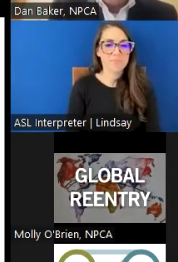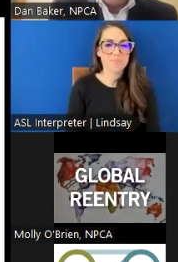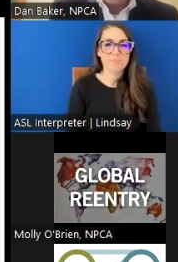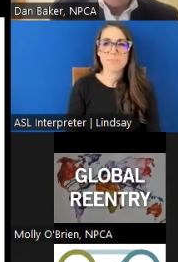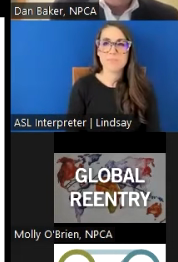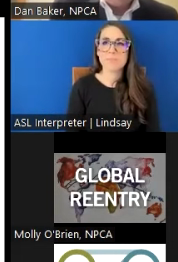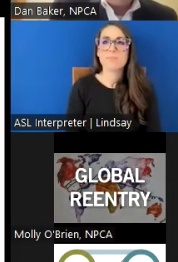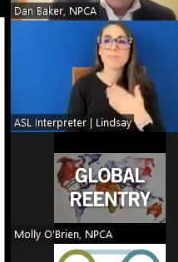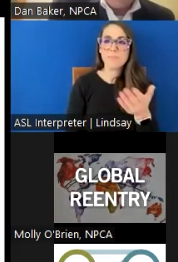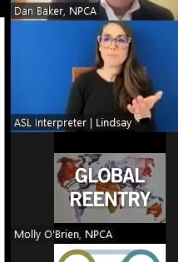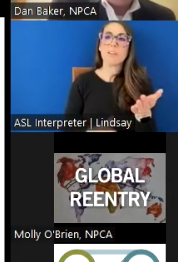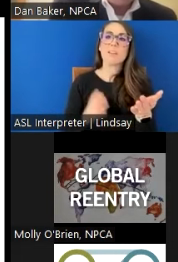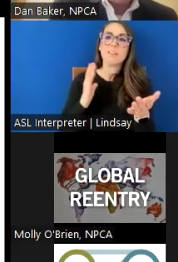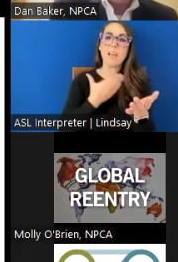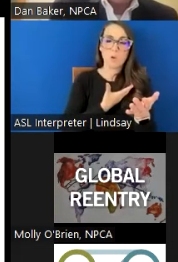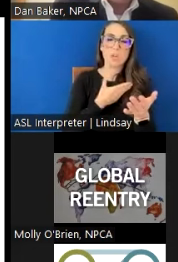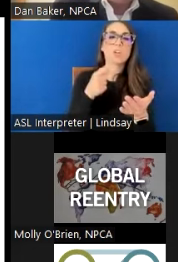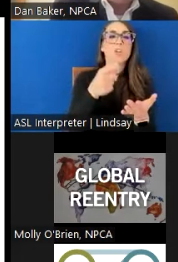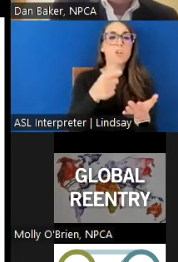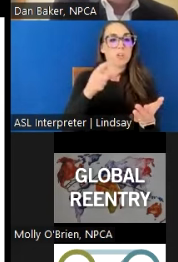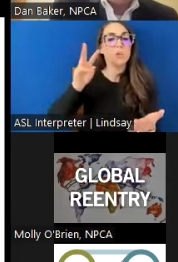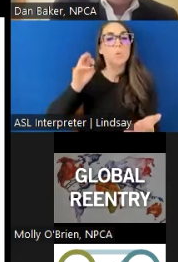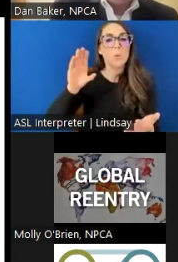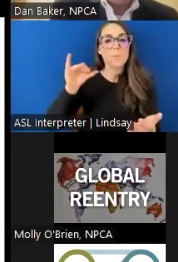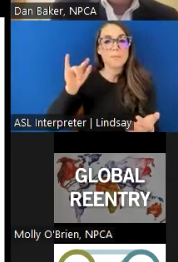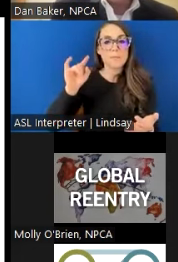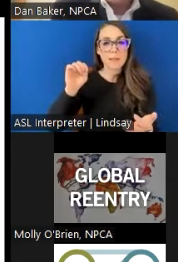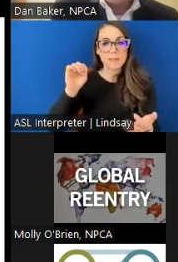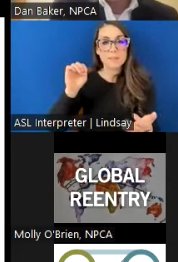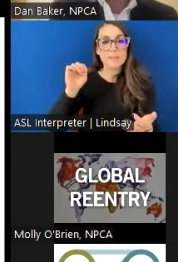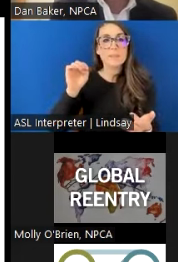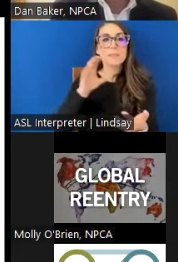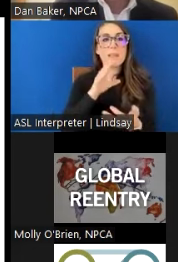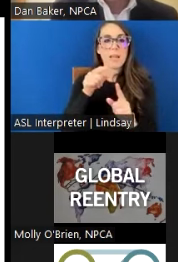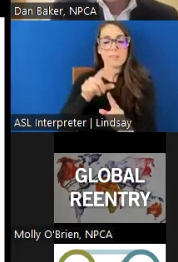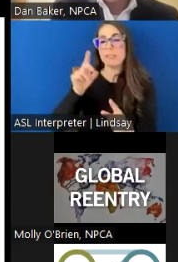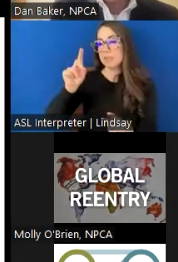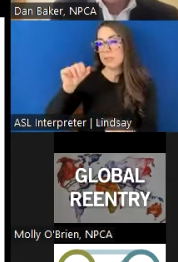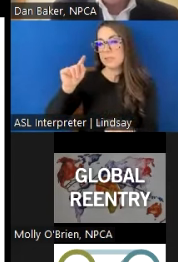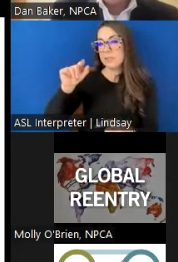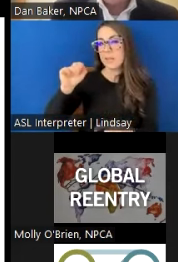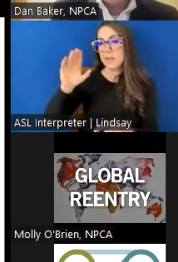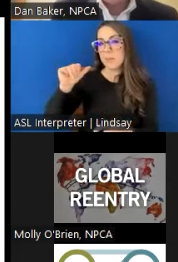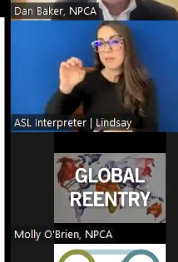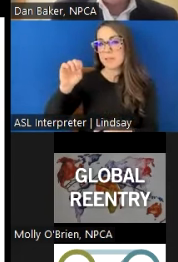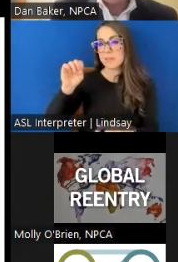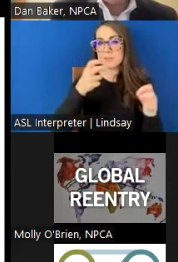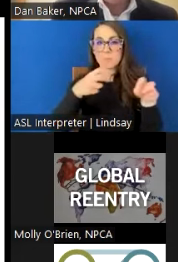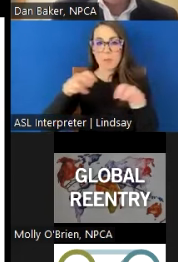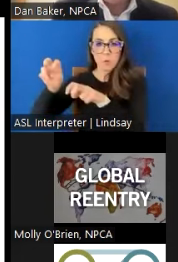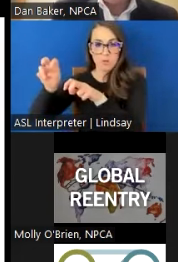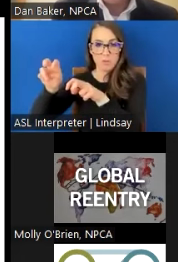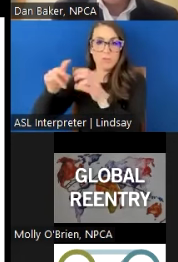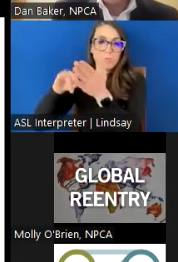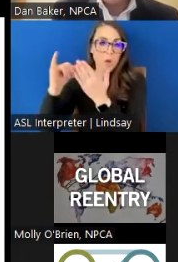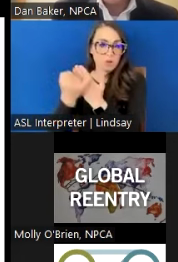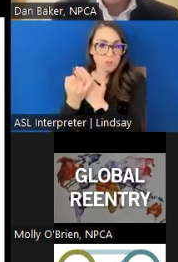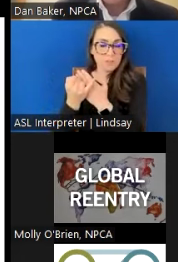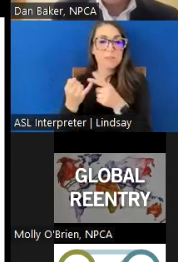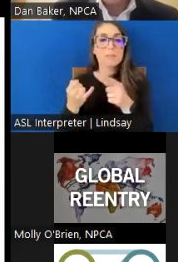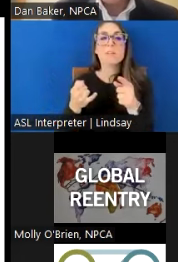is our website and web and database migration project. This is for